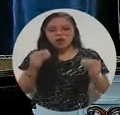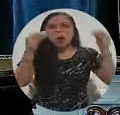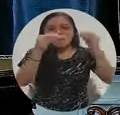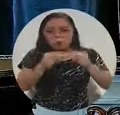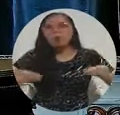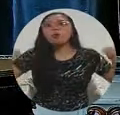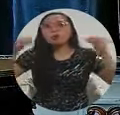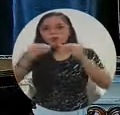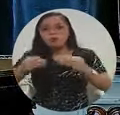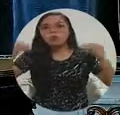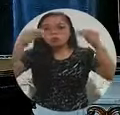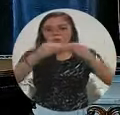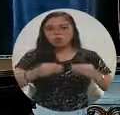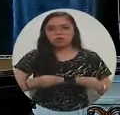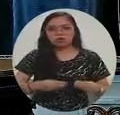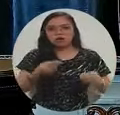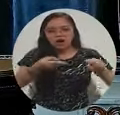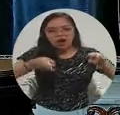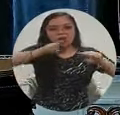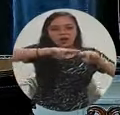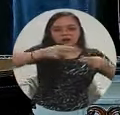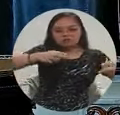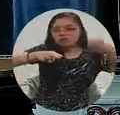They think they deserve.